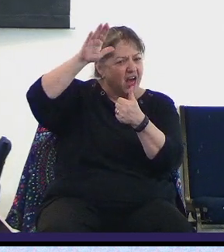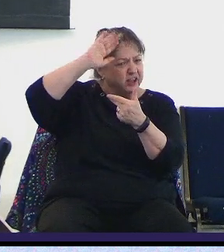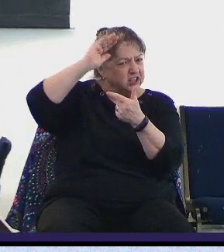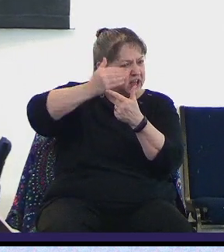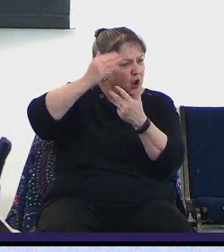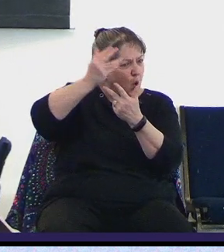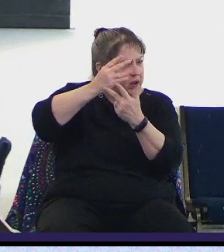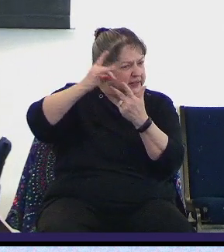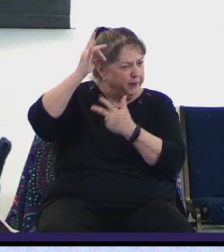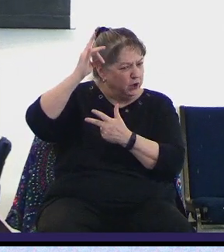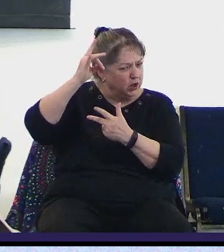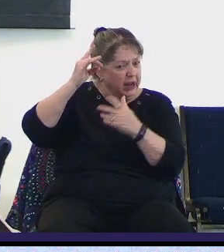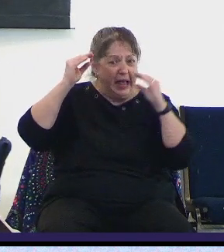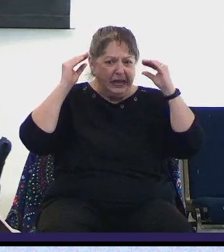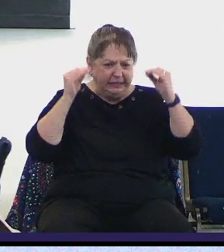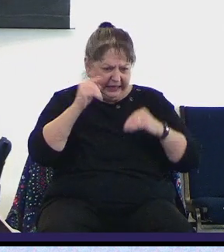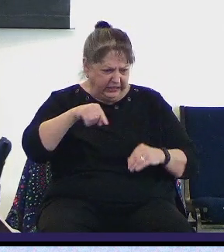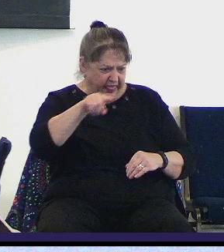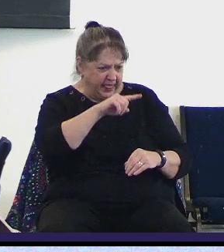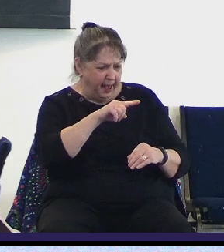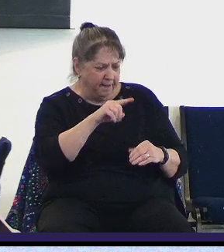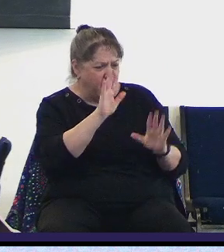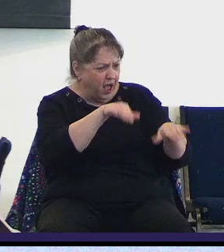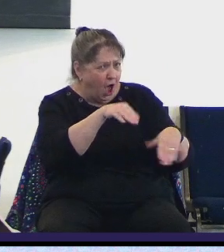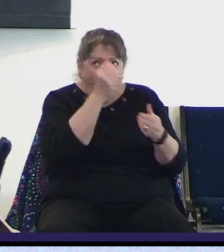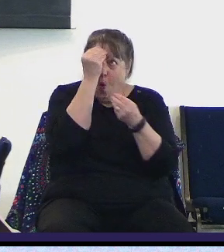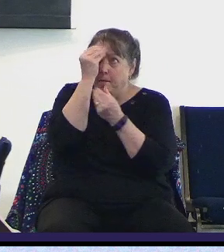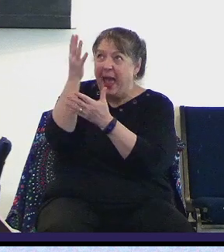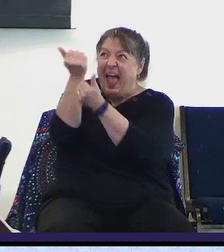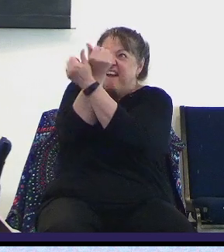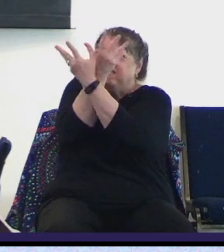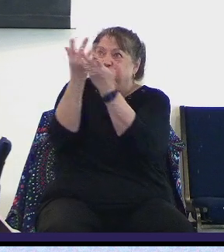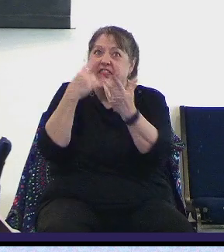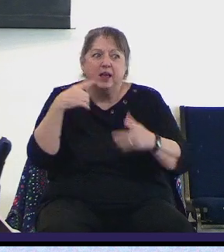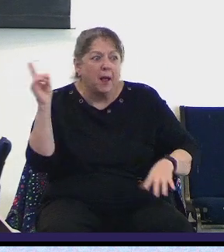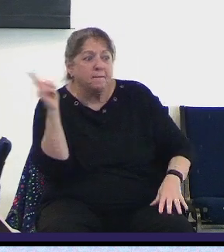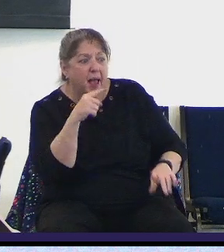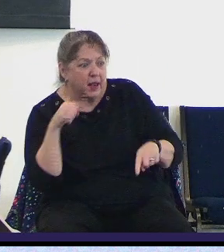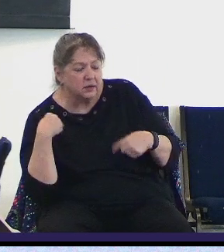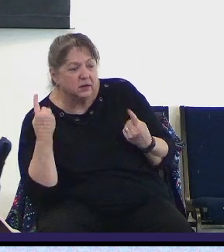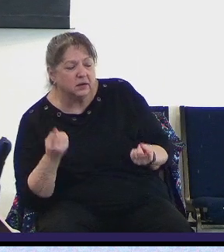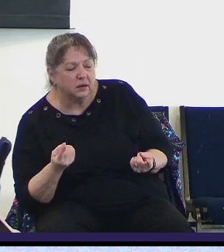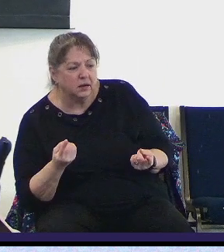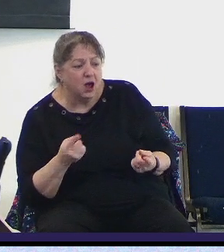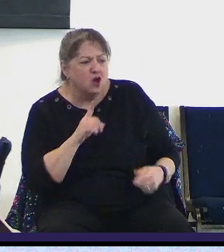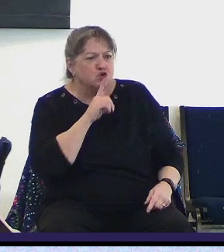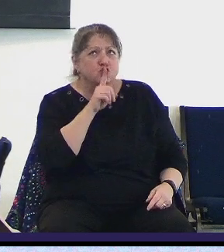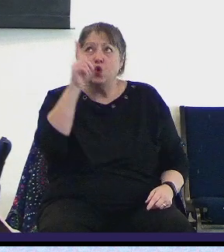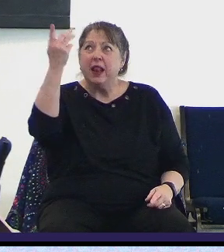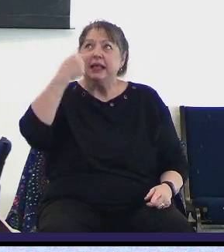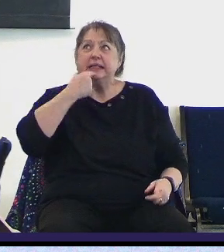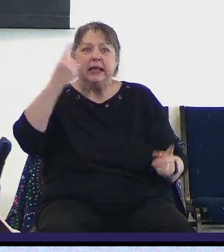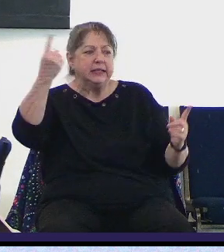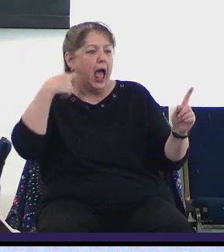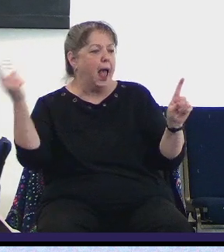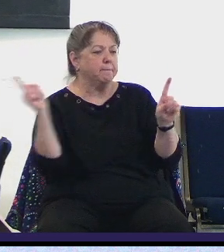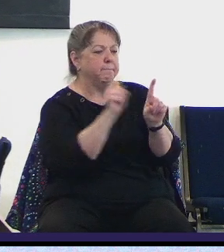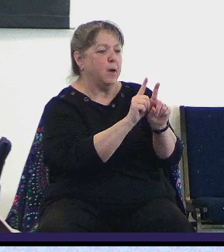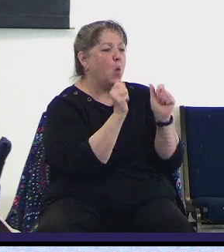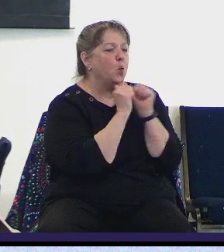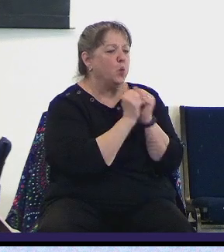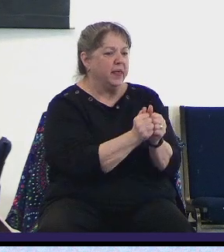obey everything I have commanded you. And surely, he says, I am with you